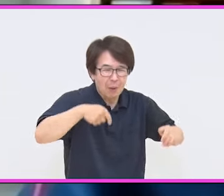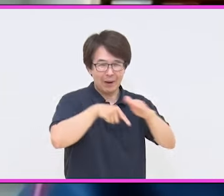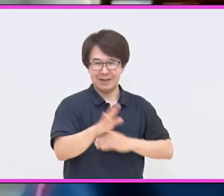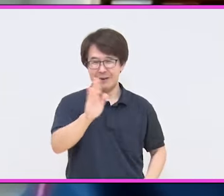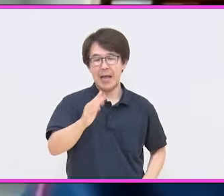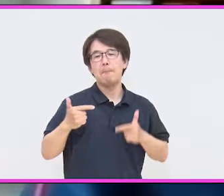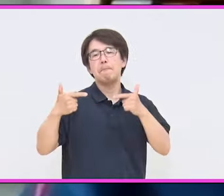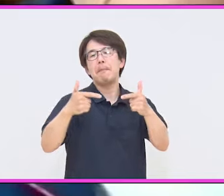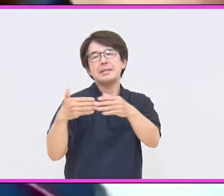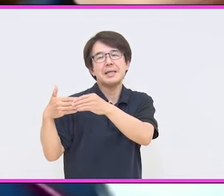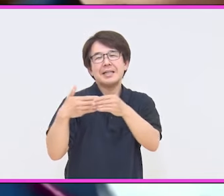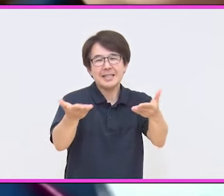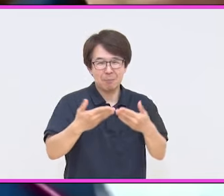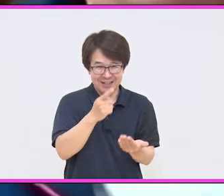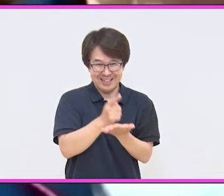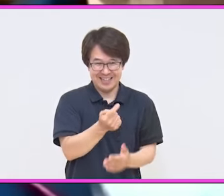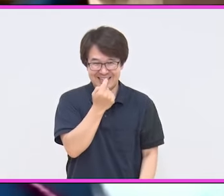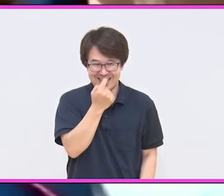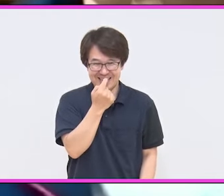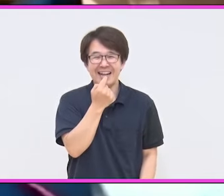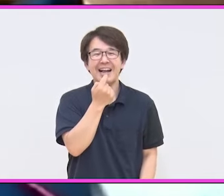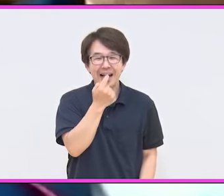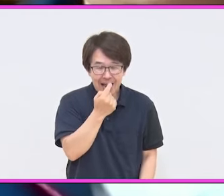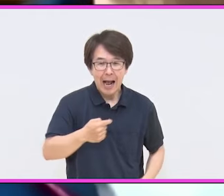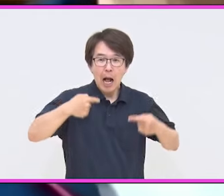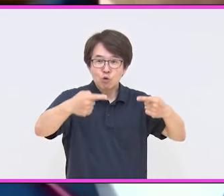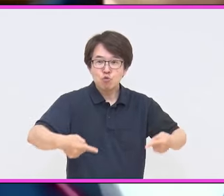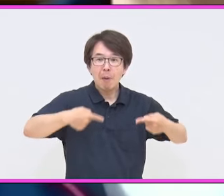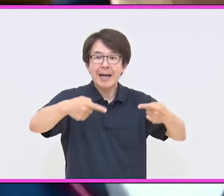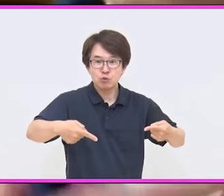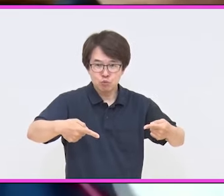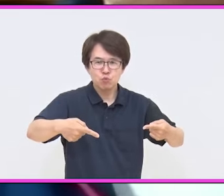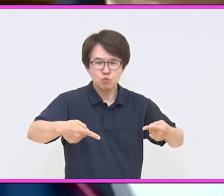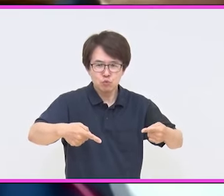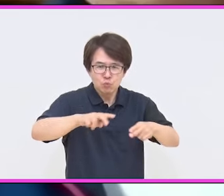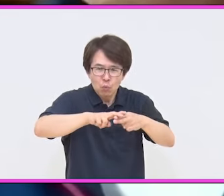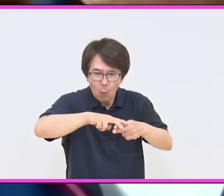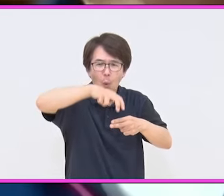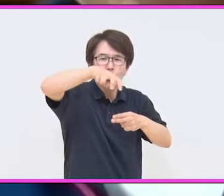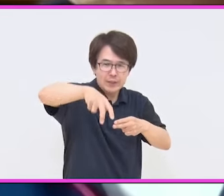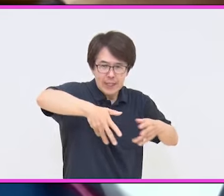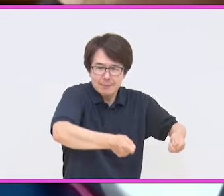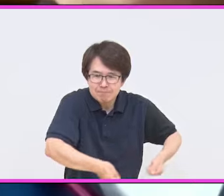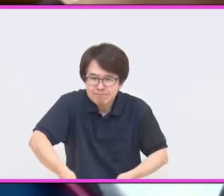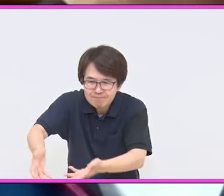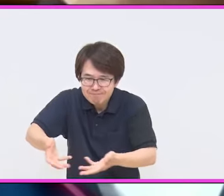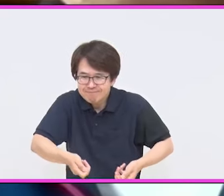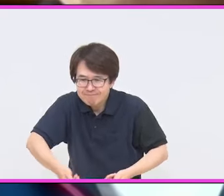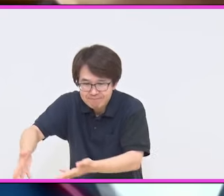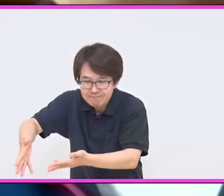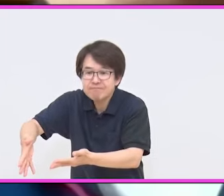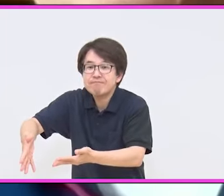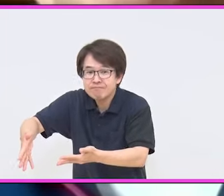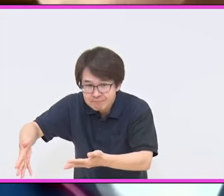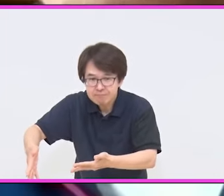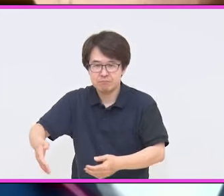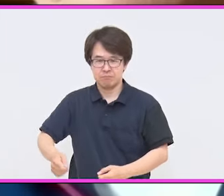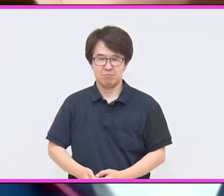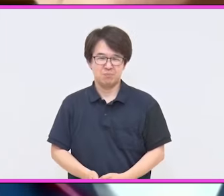we had a coach, and we were carried onto the coach, and then our wheelchairs were put in the